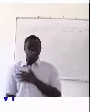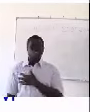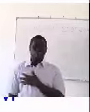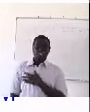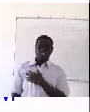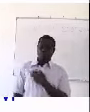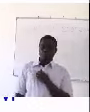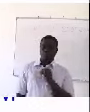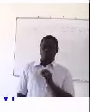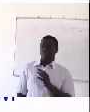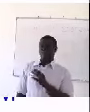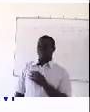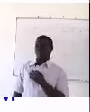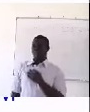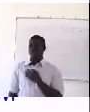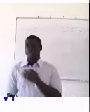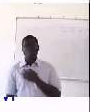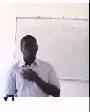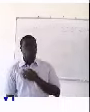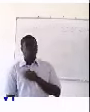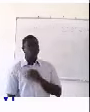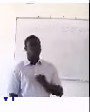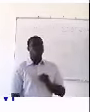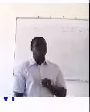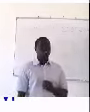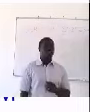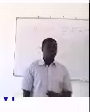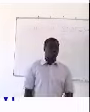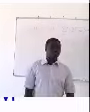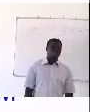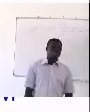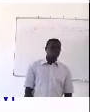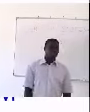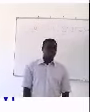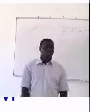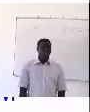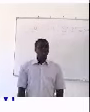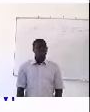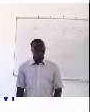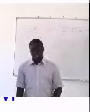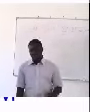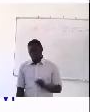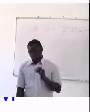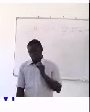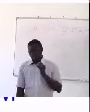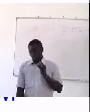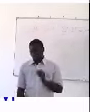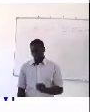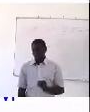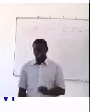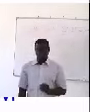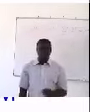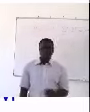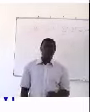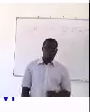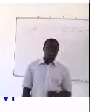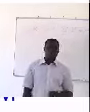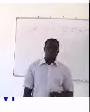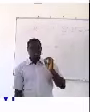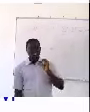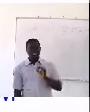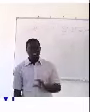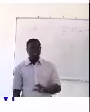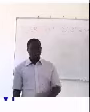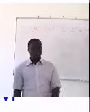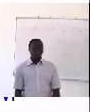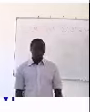types of the nervous systems in mammals, the type of nervous system. We have two types of nervous system,